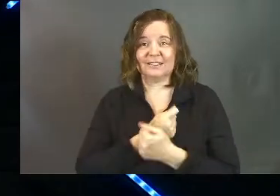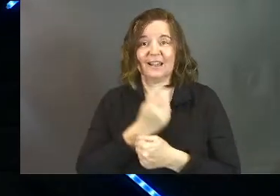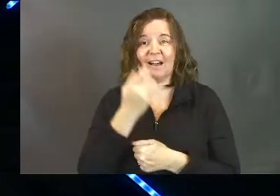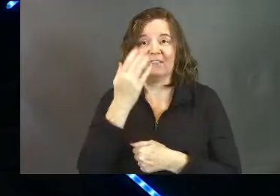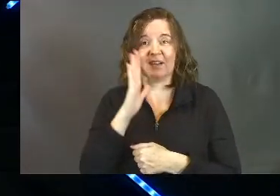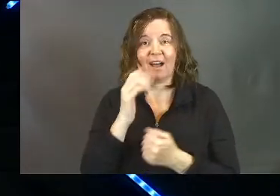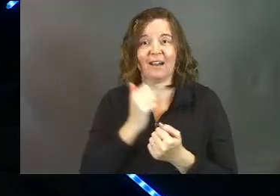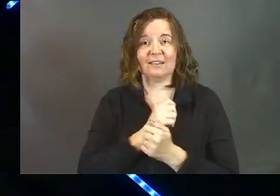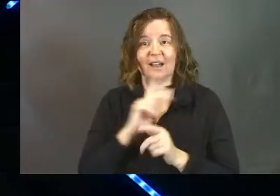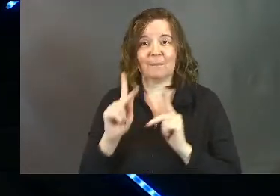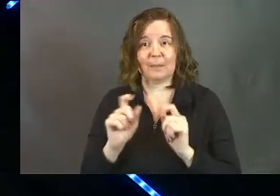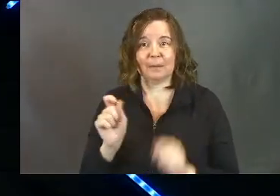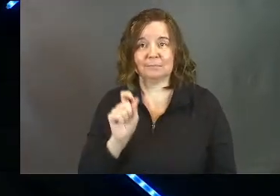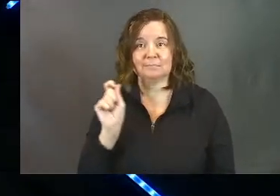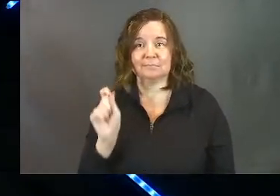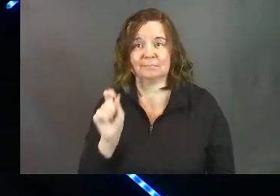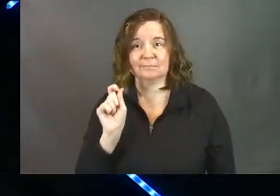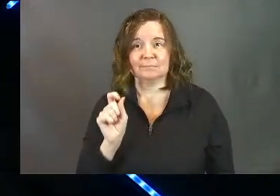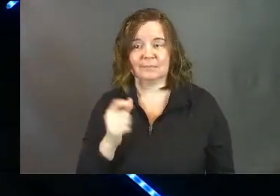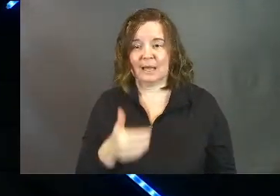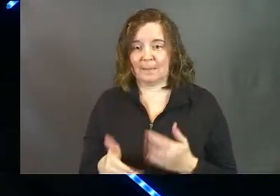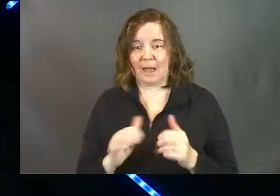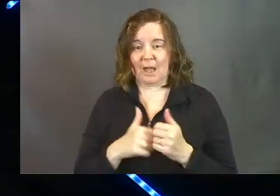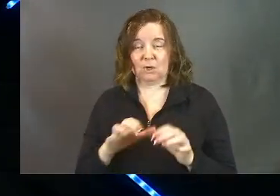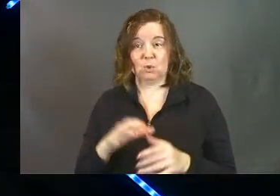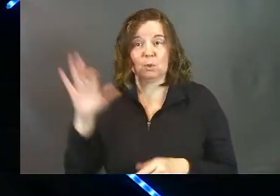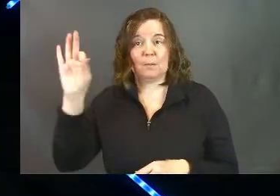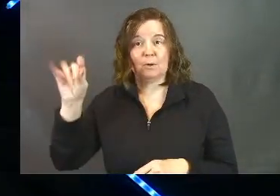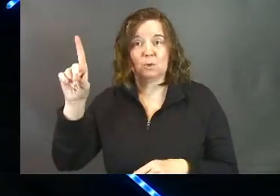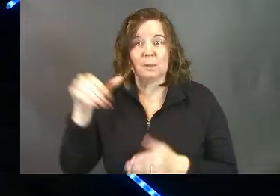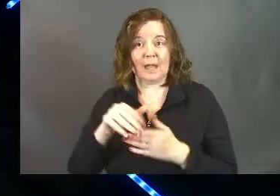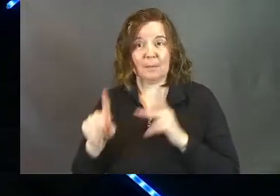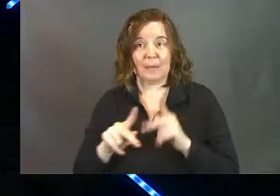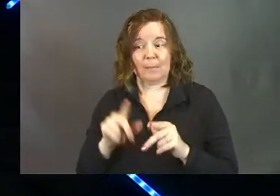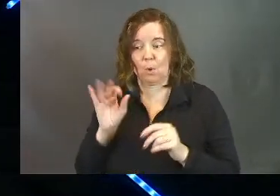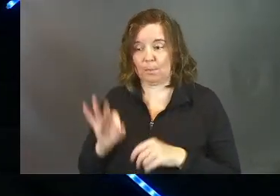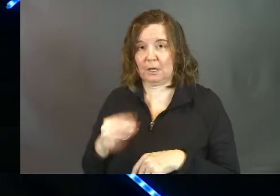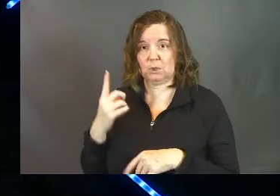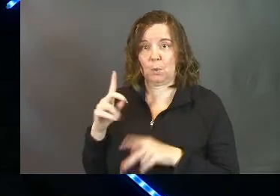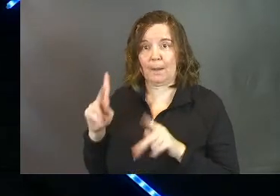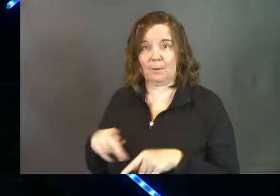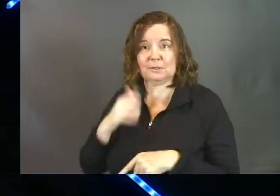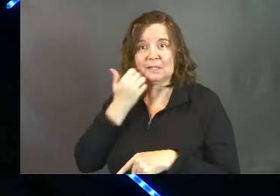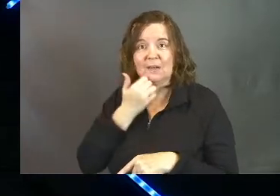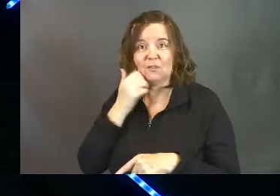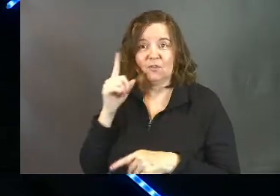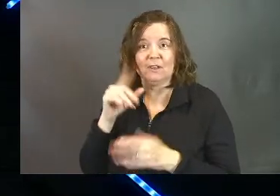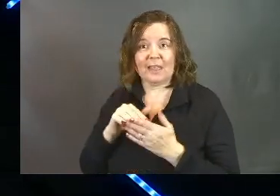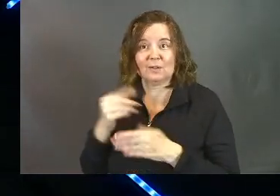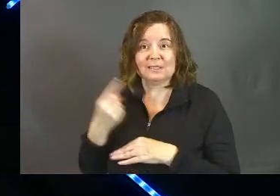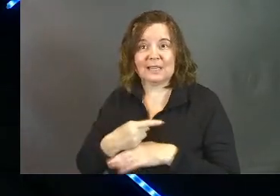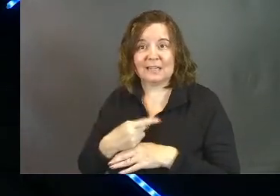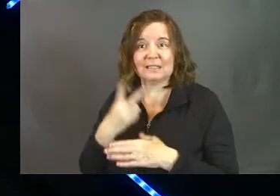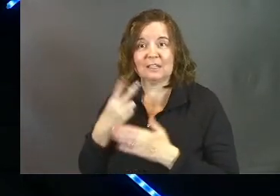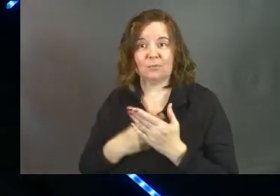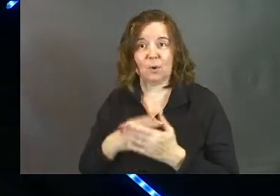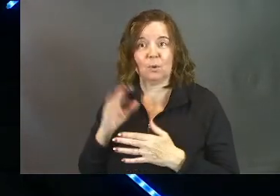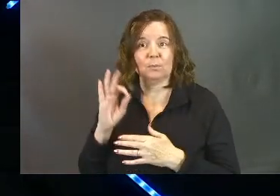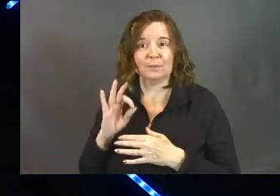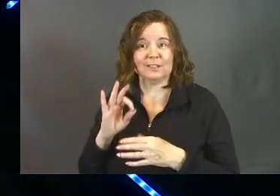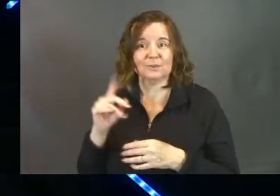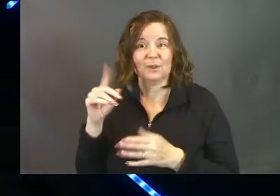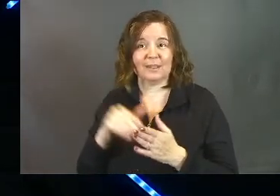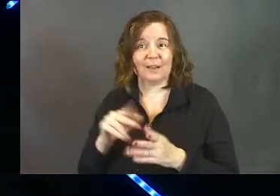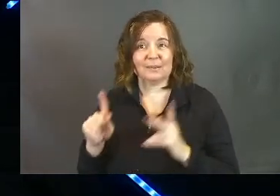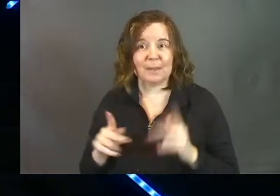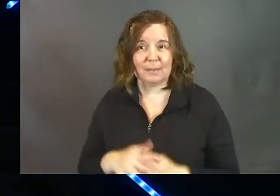people. It doesn't matter how you do it. You can preach to a crowd of 1,000 people at once, or you can preach to one person every day for 1,000 days, and you've both preached to 1,000